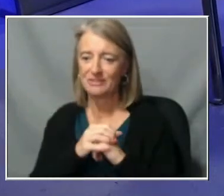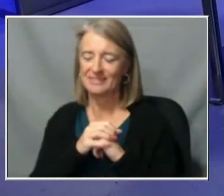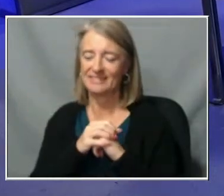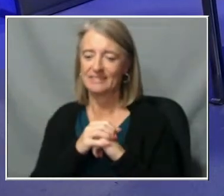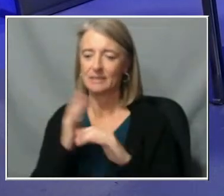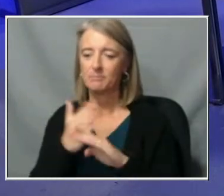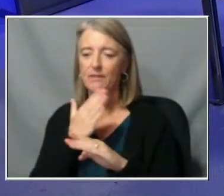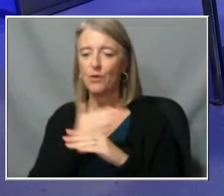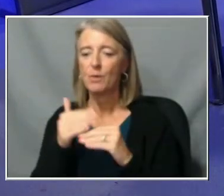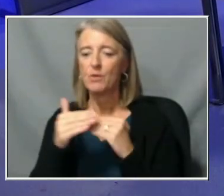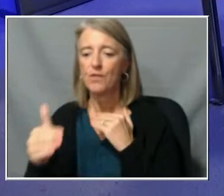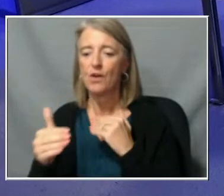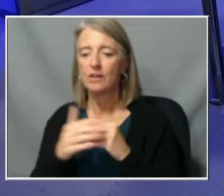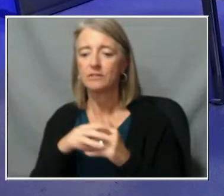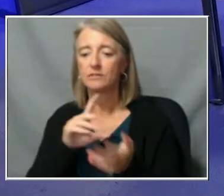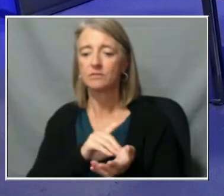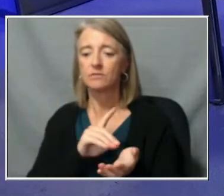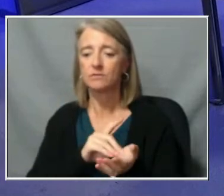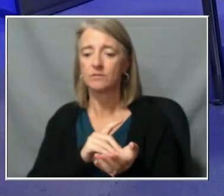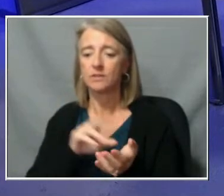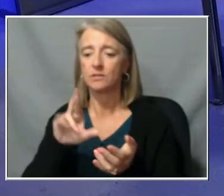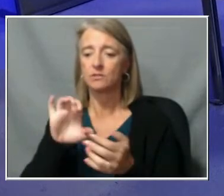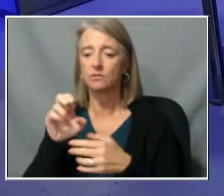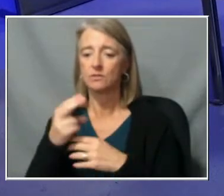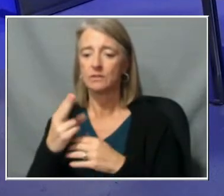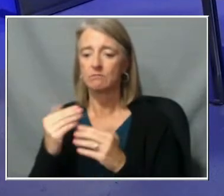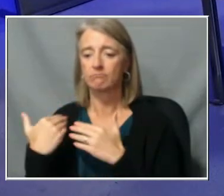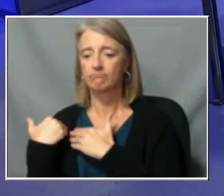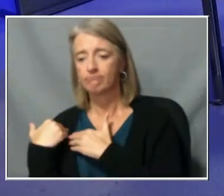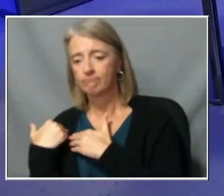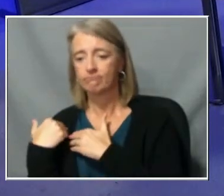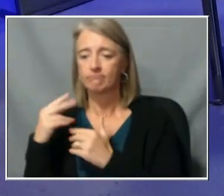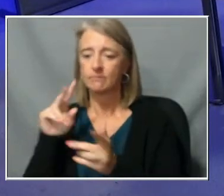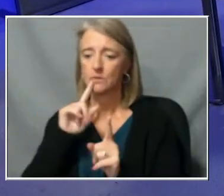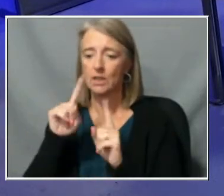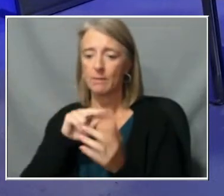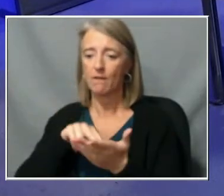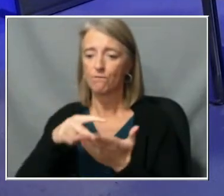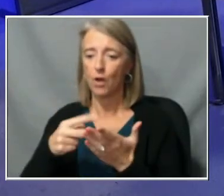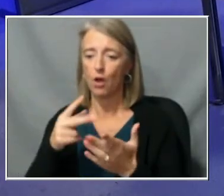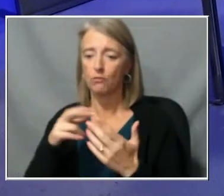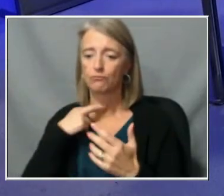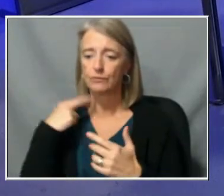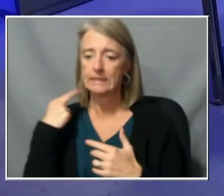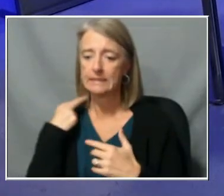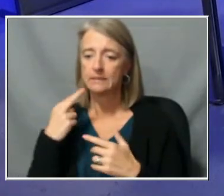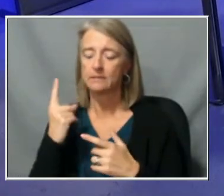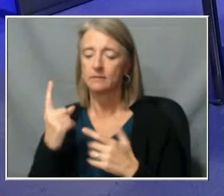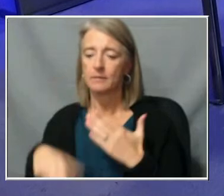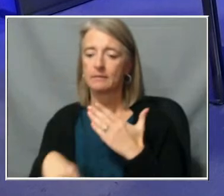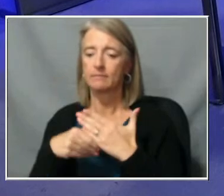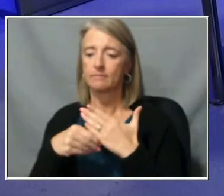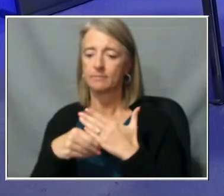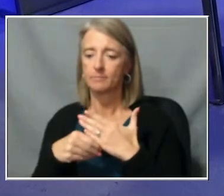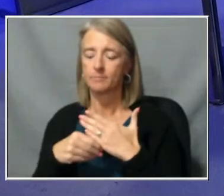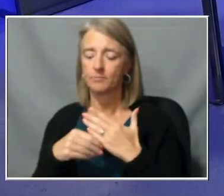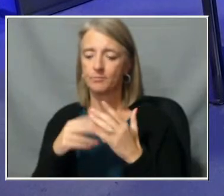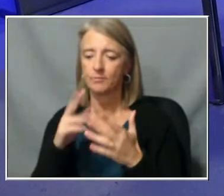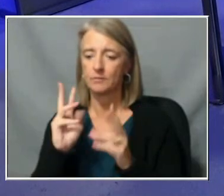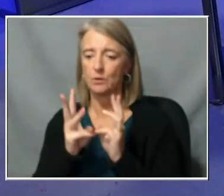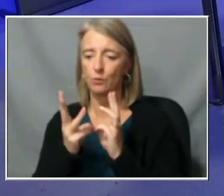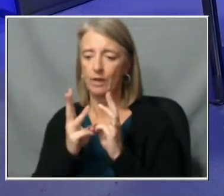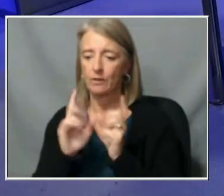on, Dr. Calder-Rich, we do lean on you a lot when we talk about falls and fall risk. You usually have something to add regarding that, especially as the weather is going to change